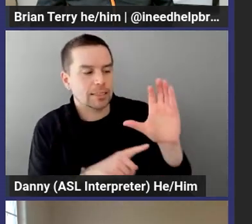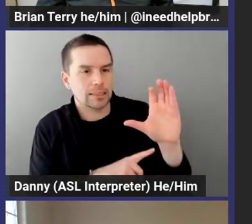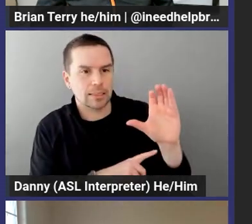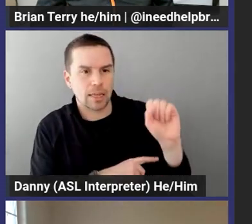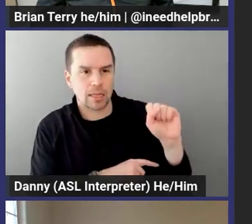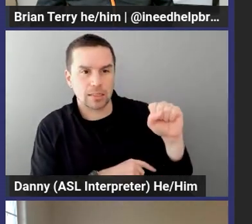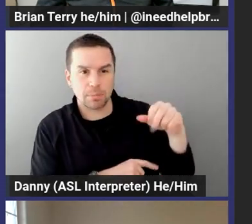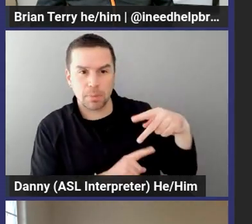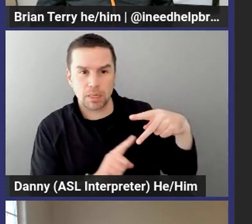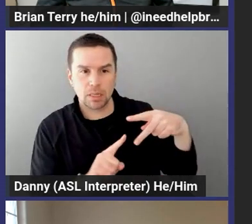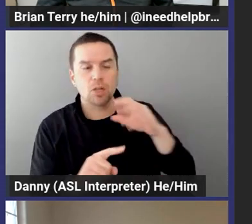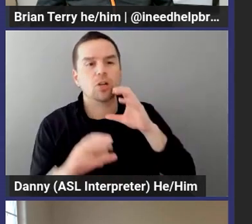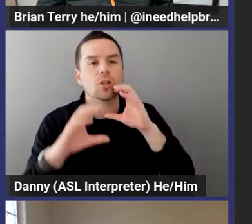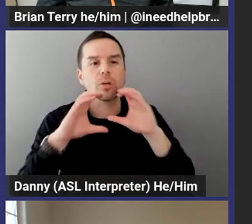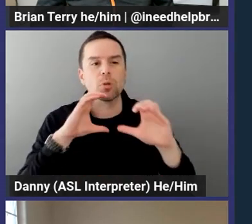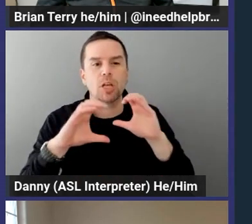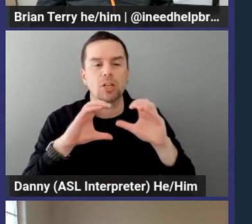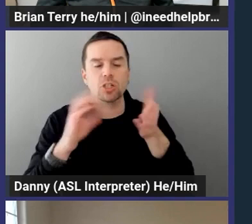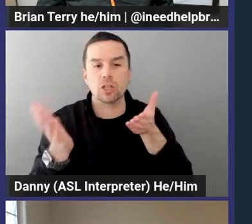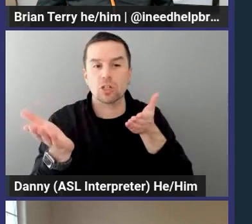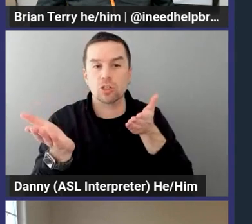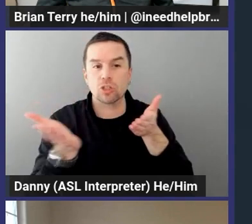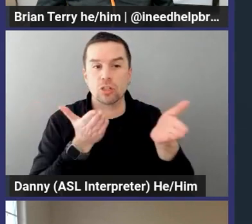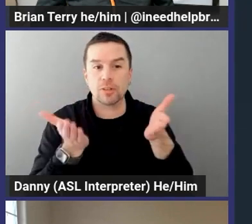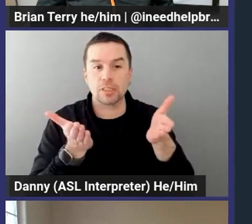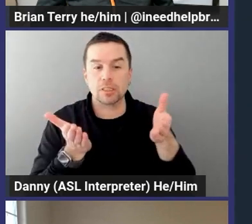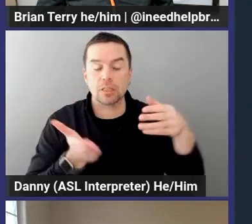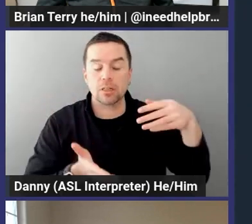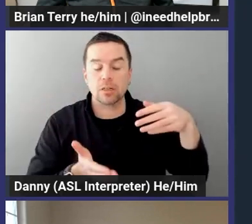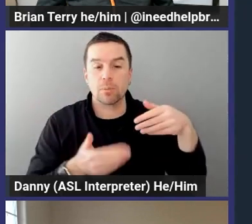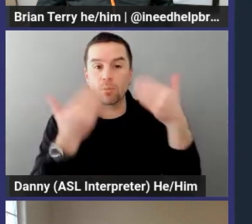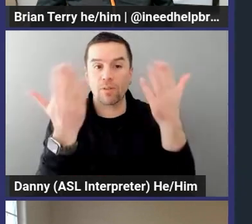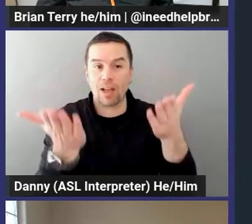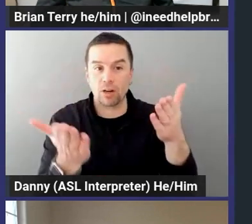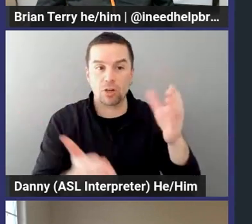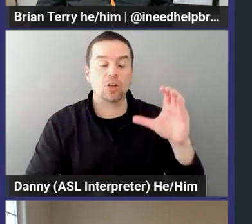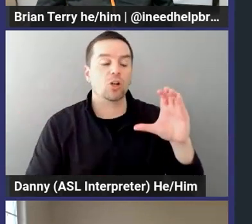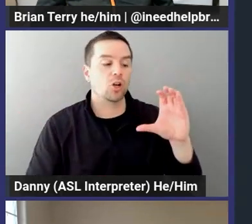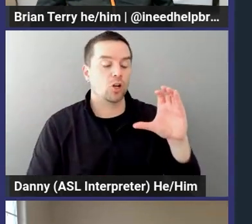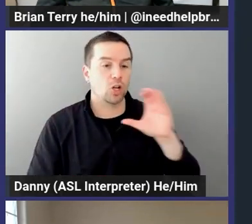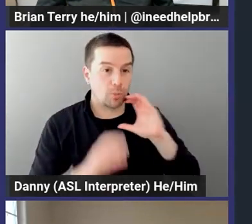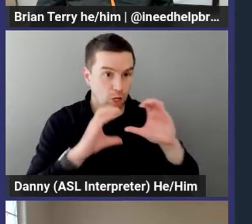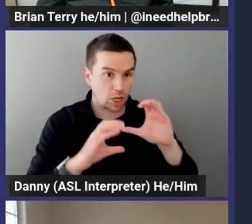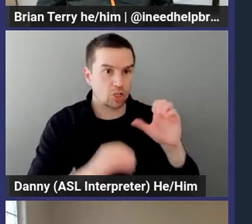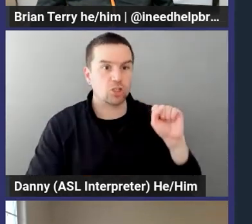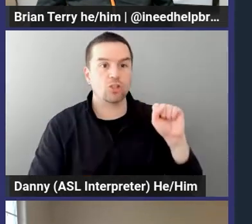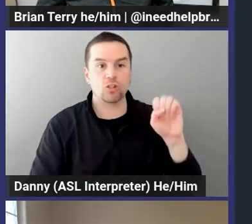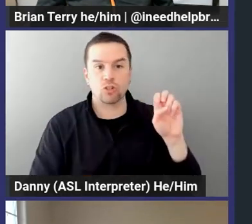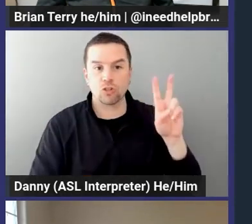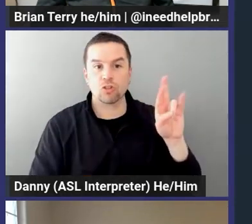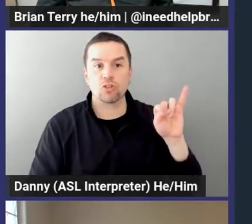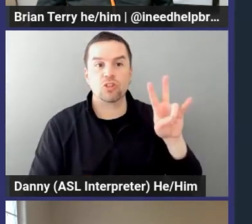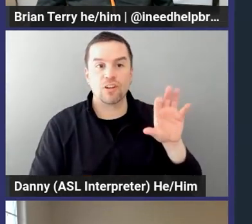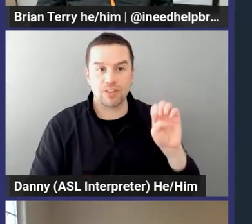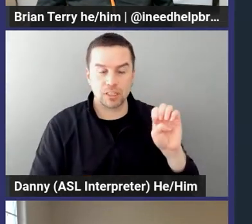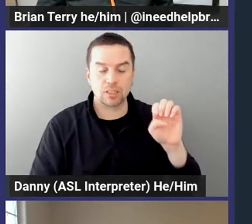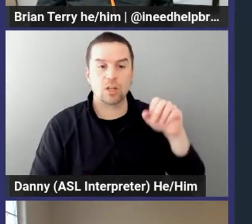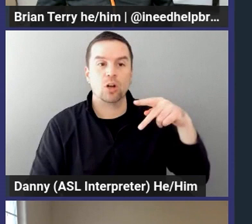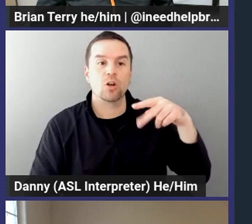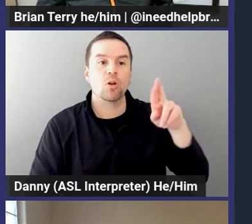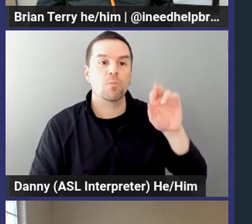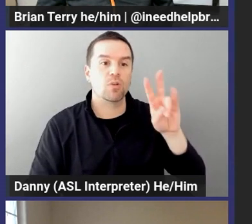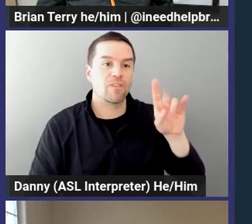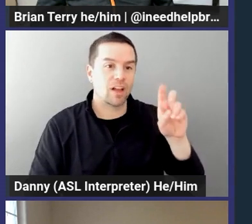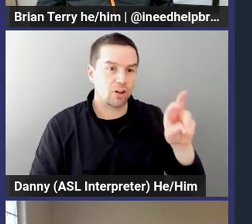the communications service provider, right? Absolutely, Okay. communication service provider, or our friends would know it